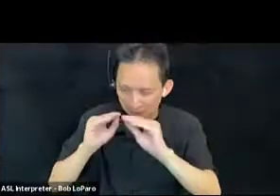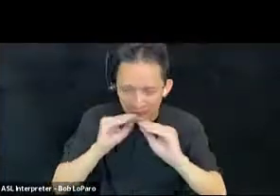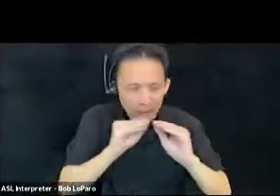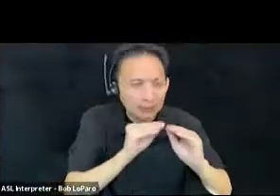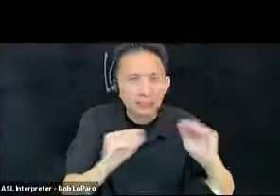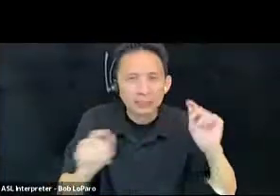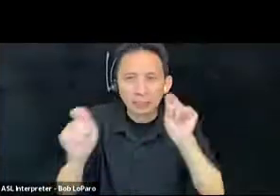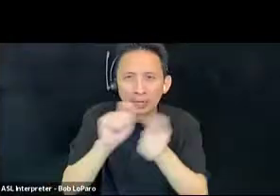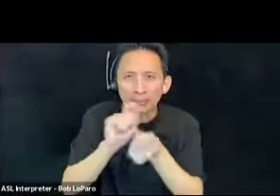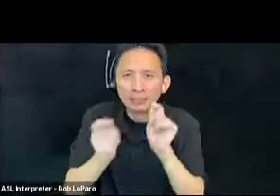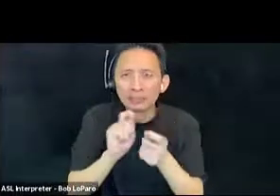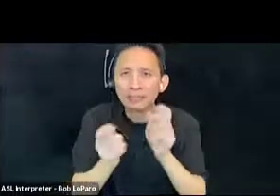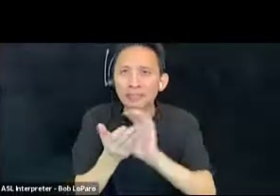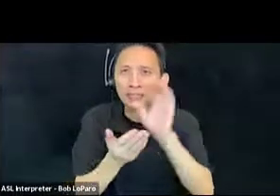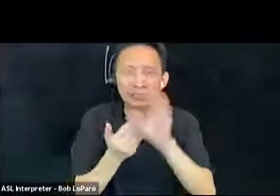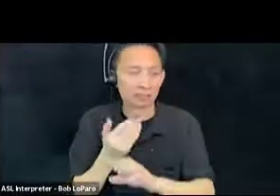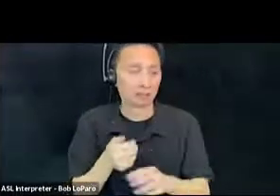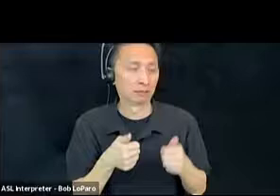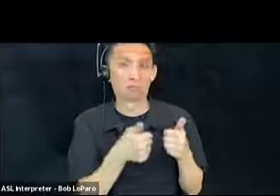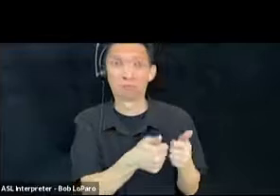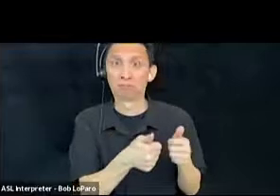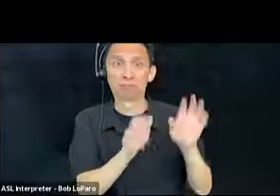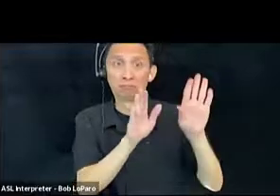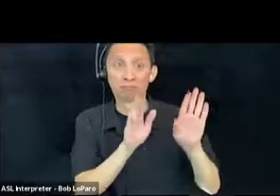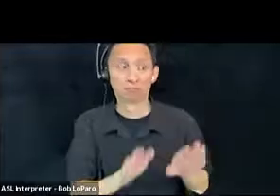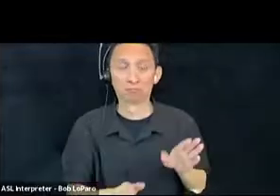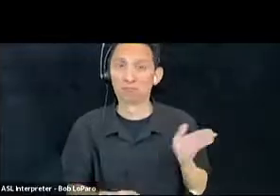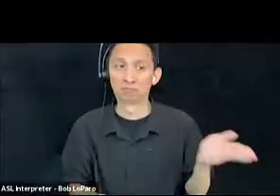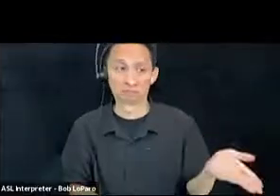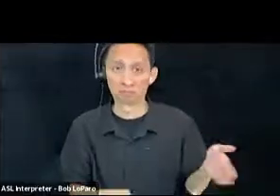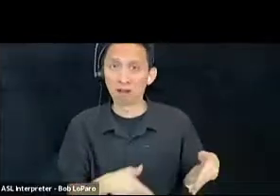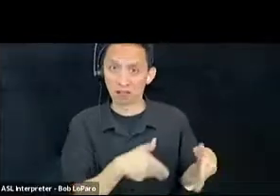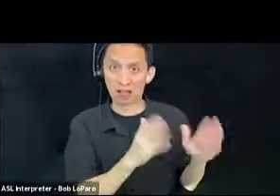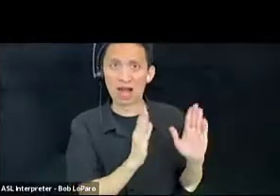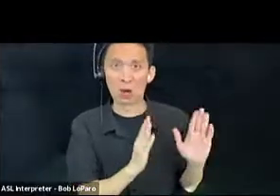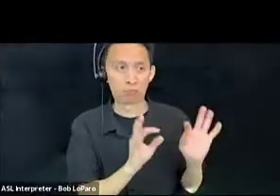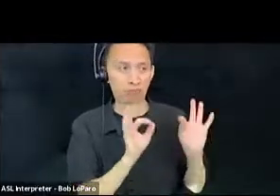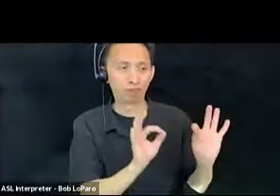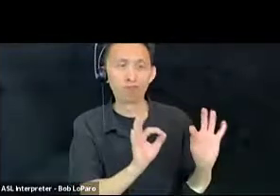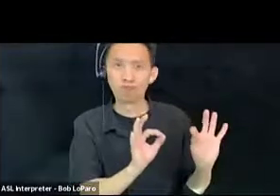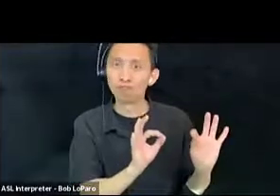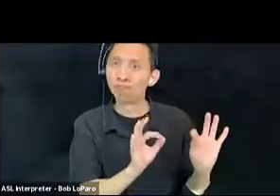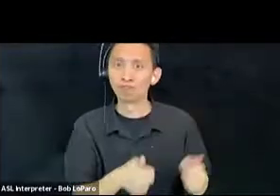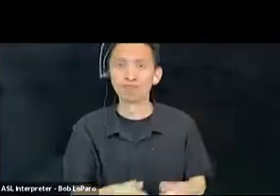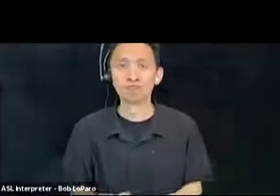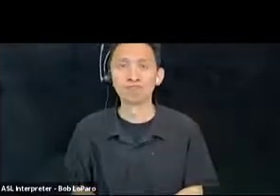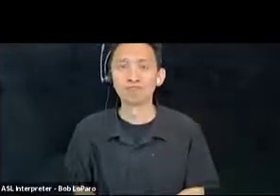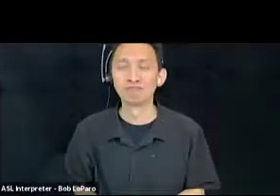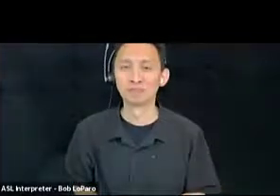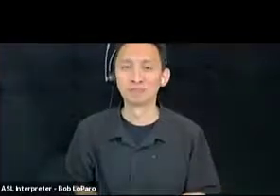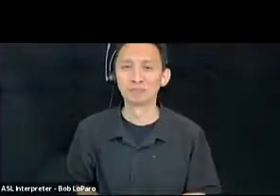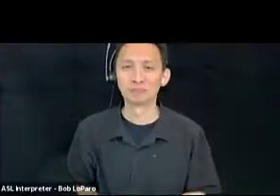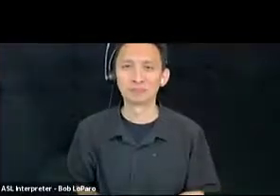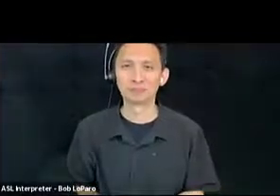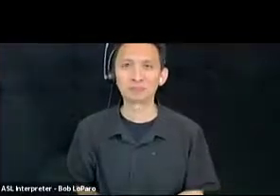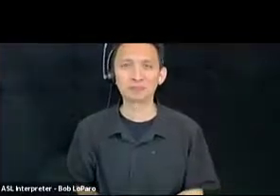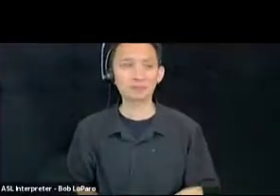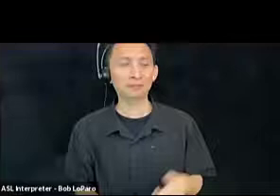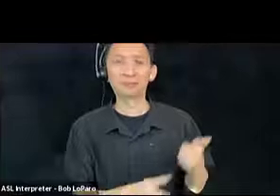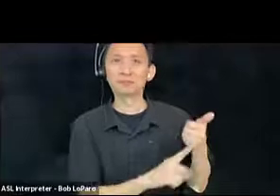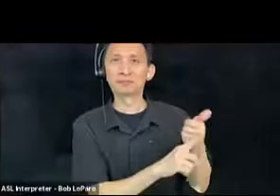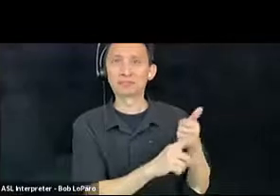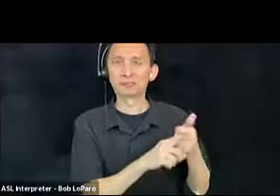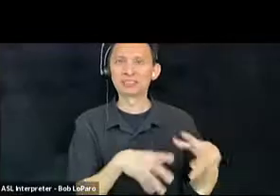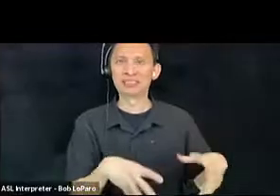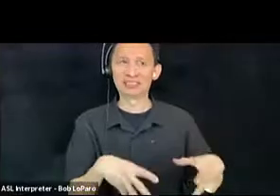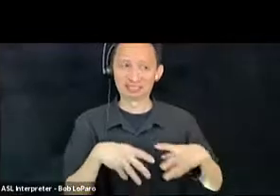able to load their own calendar and put the events in, awesome, let them do it. Because then they have some ownership